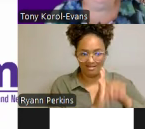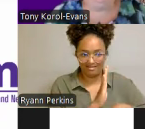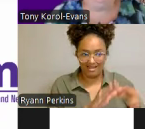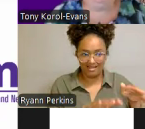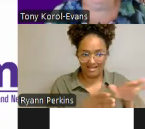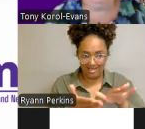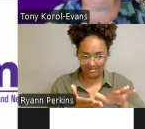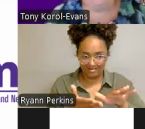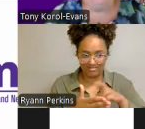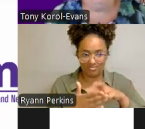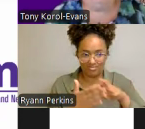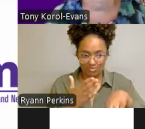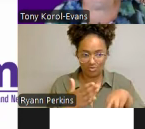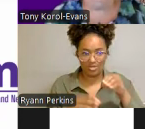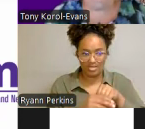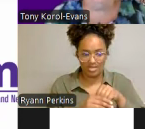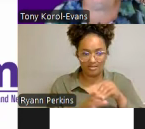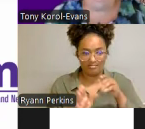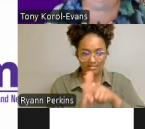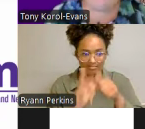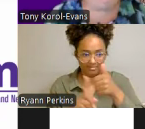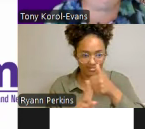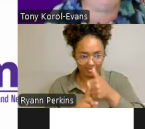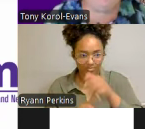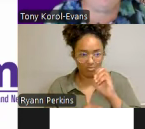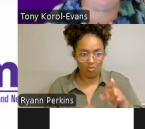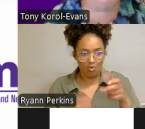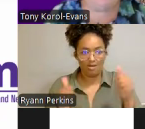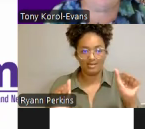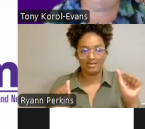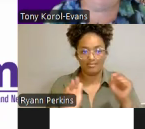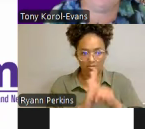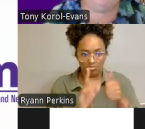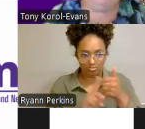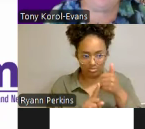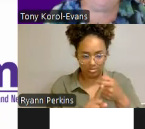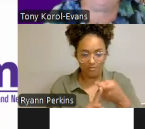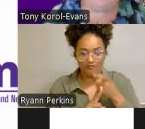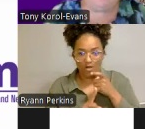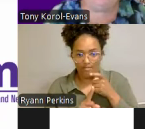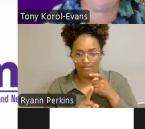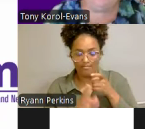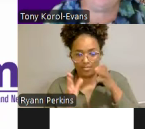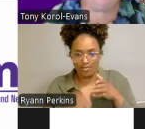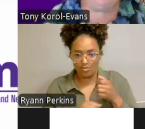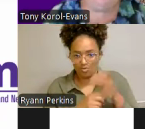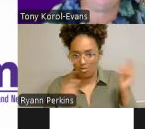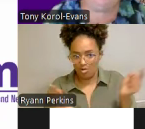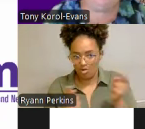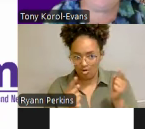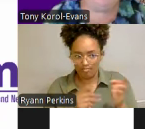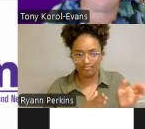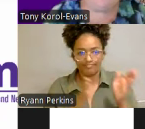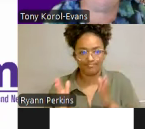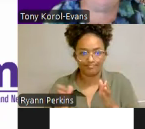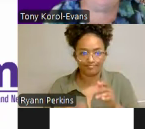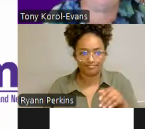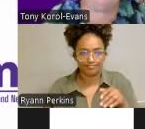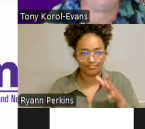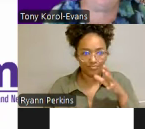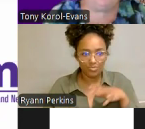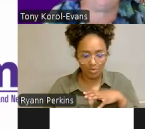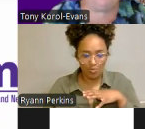of all intimate partner deaths. Black women are dying from intimate partner violence at nearly 5 times